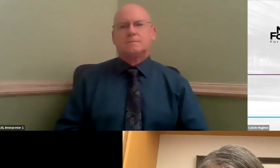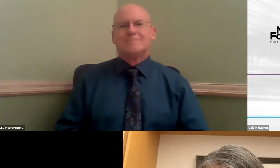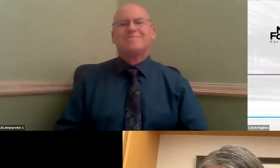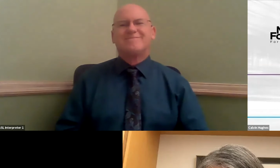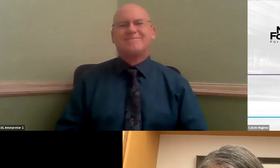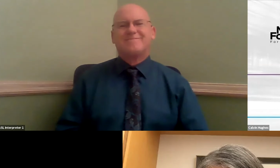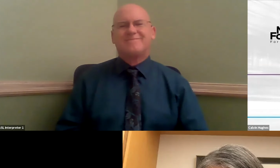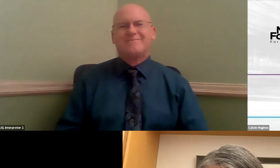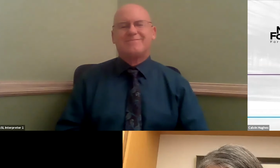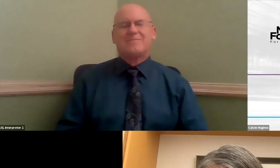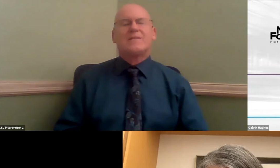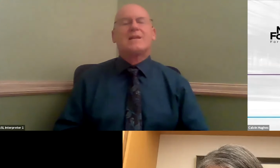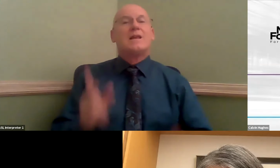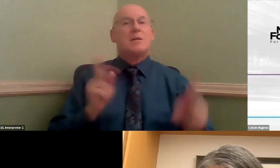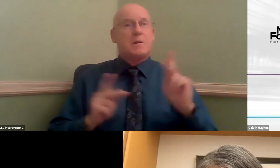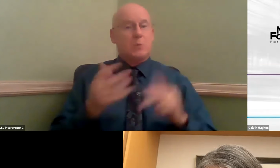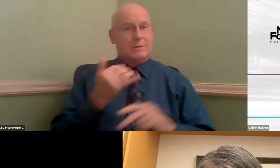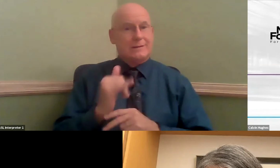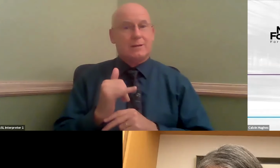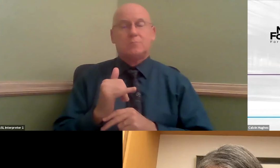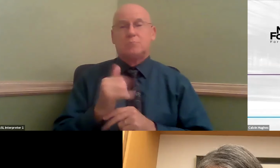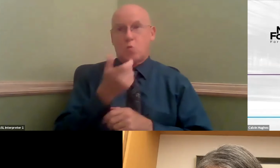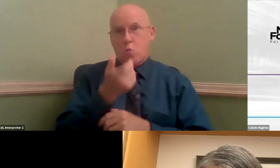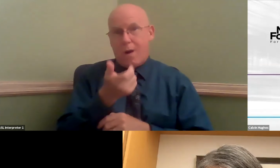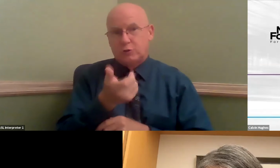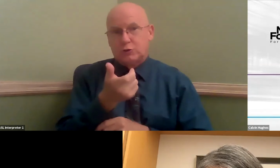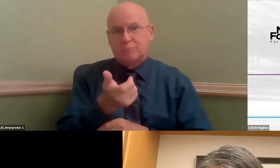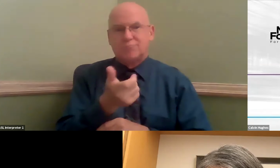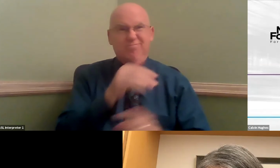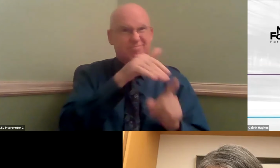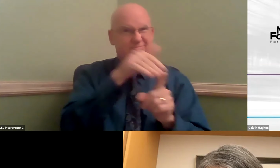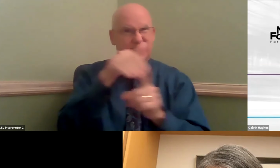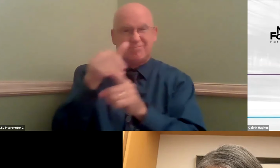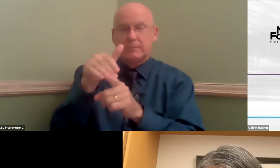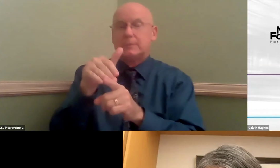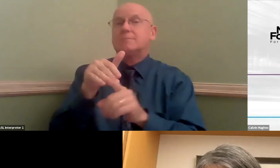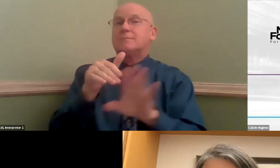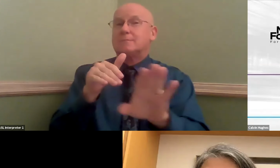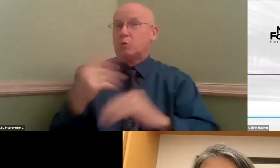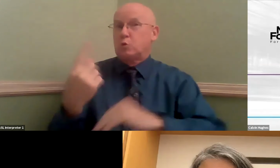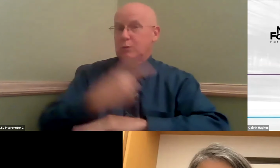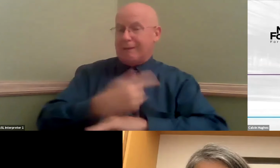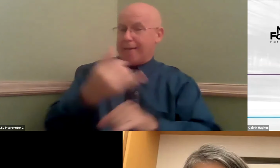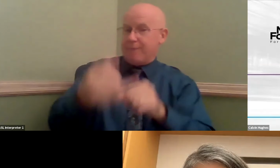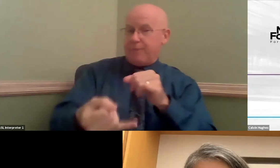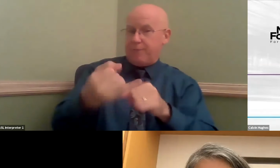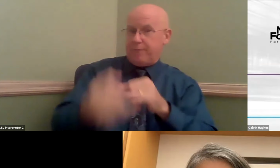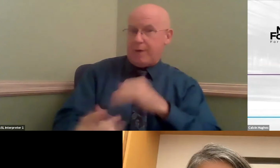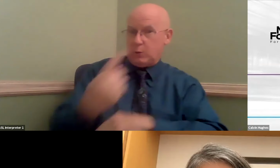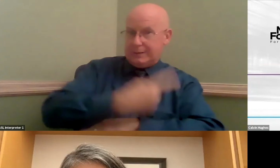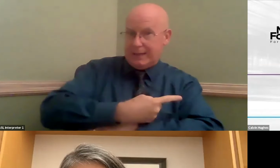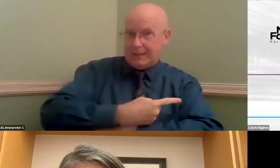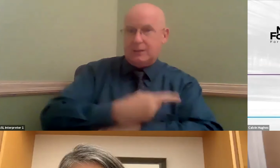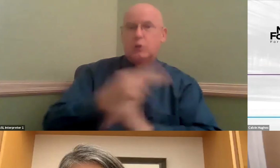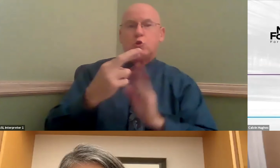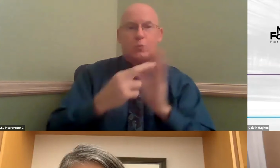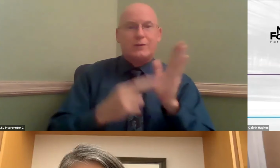For the people who are still logged in, I just want to remind you that today is the final day to